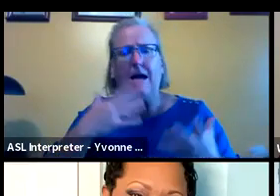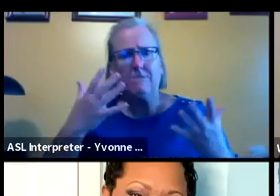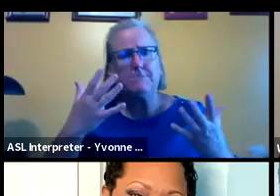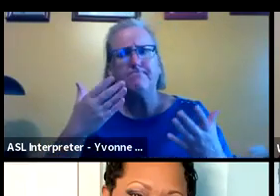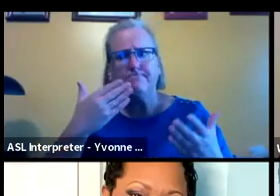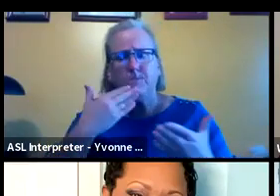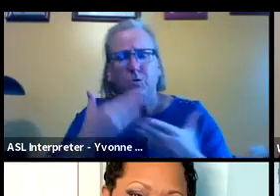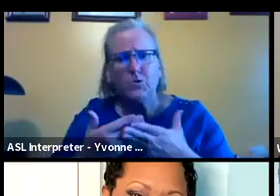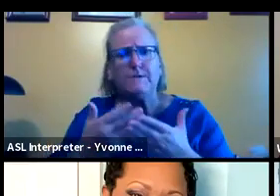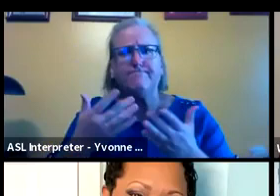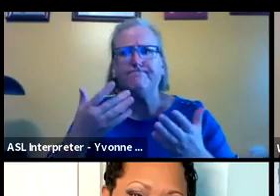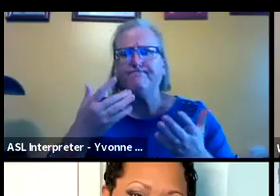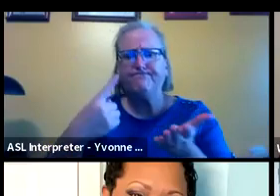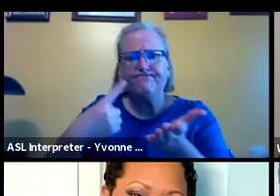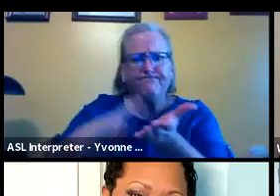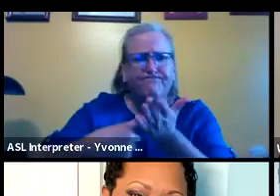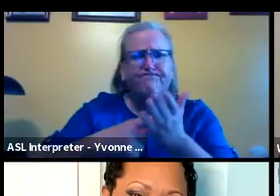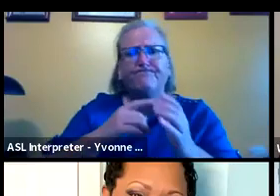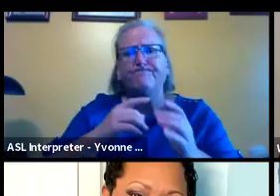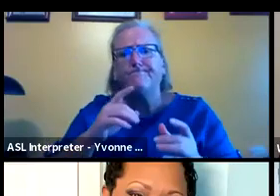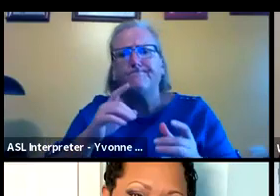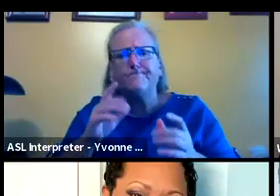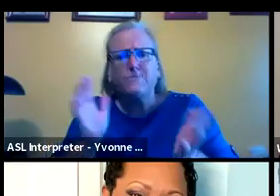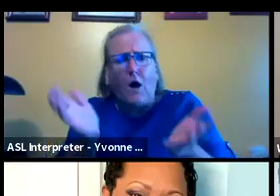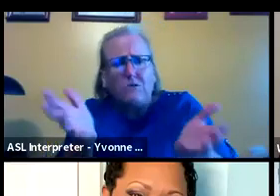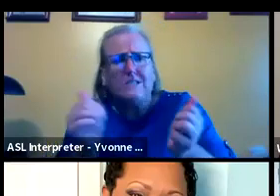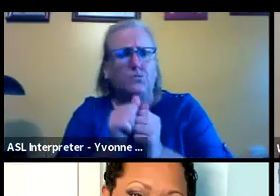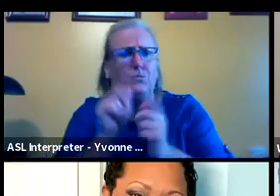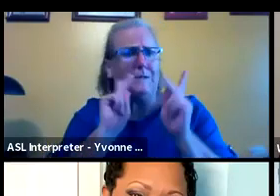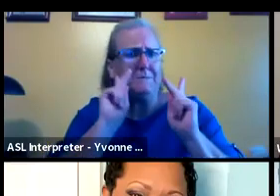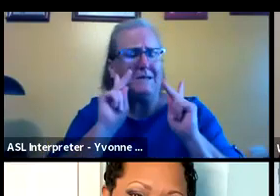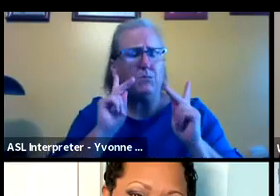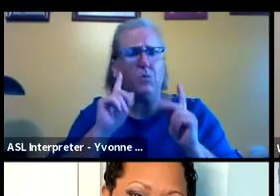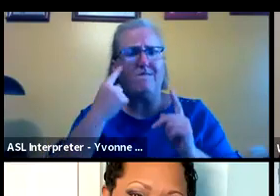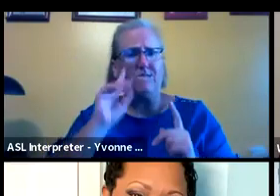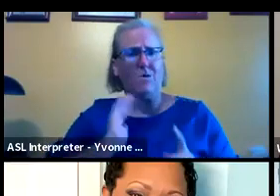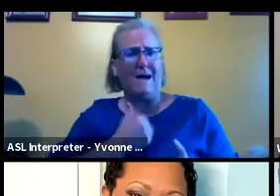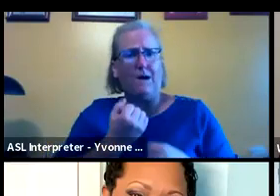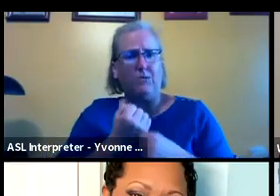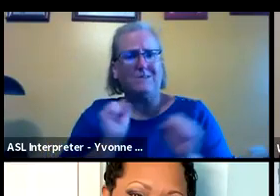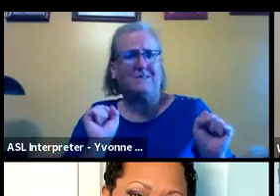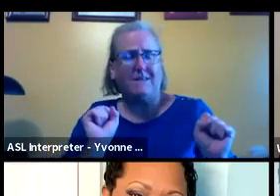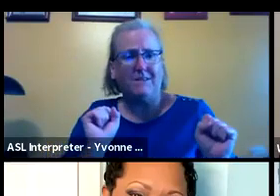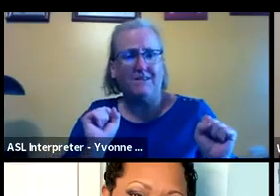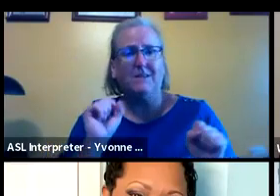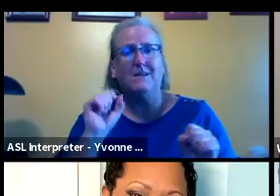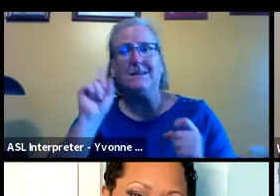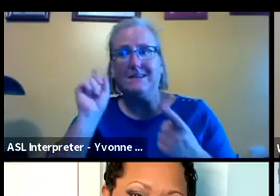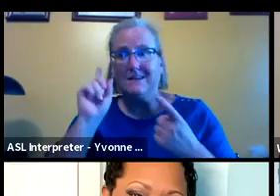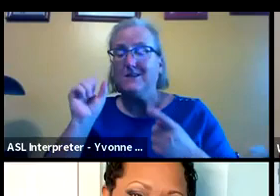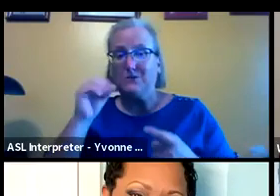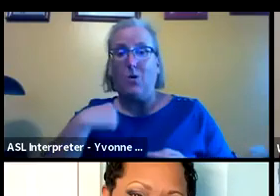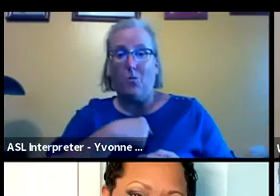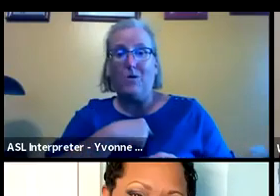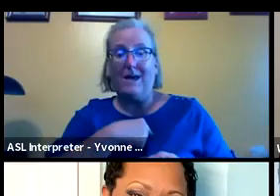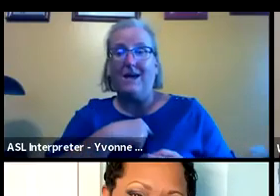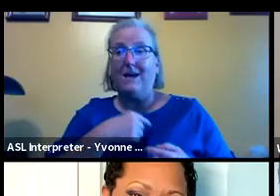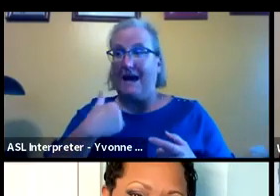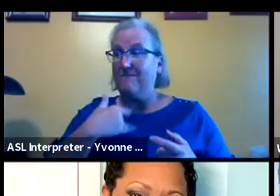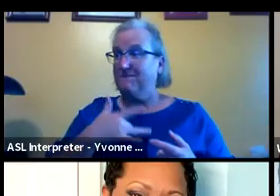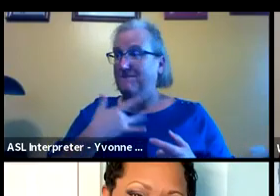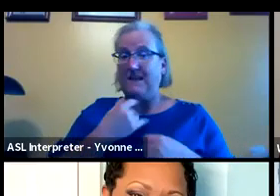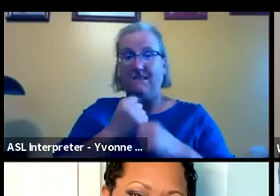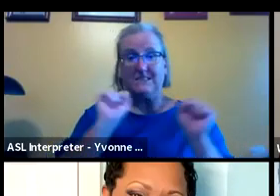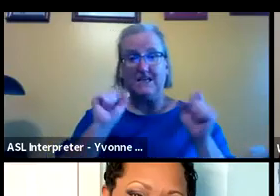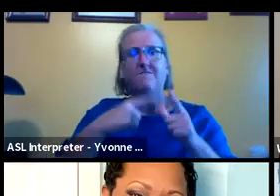that we all have, so that when the conditions for safety are met, we can all return face to face with confidence. And in